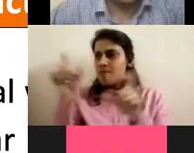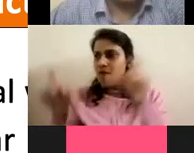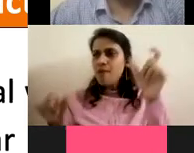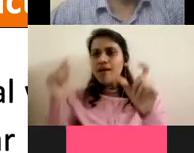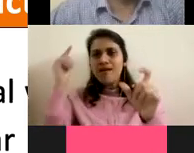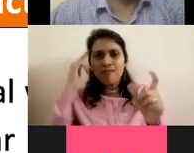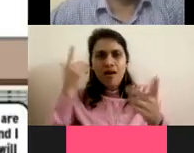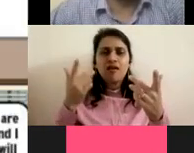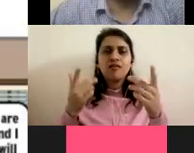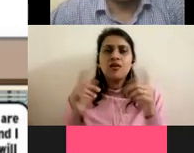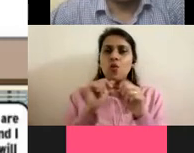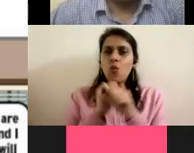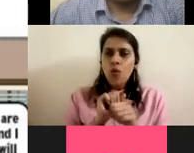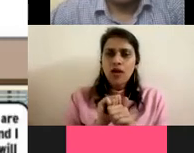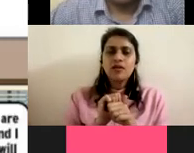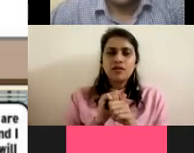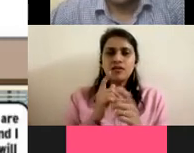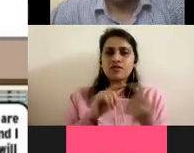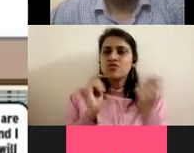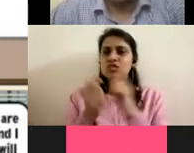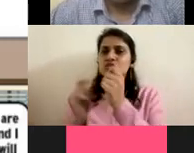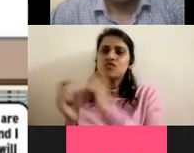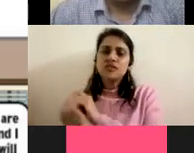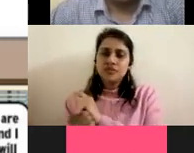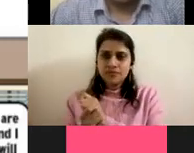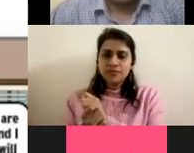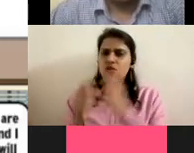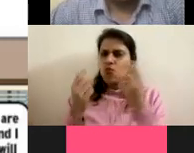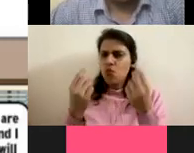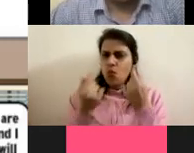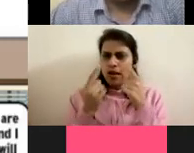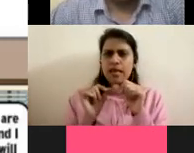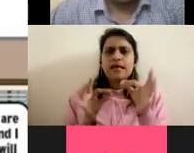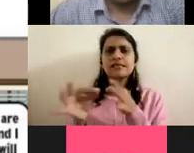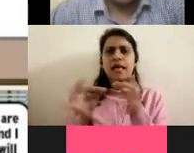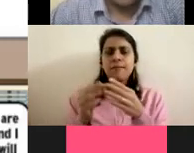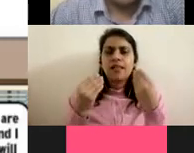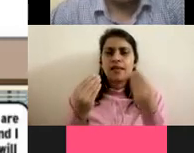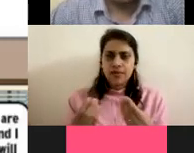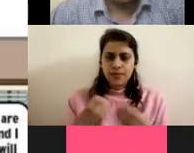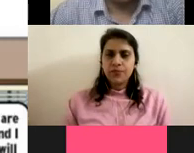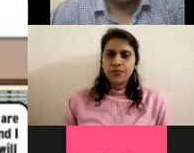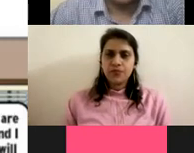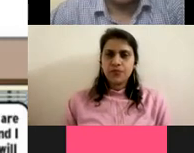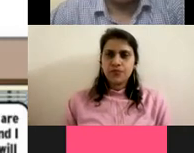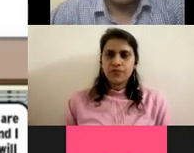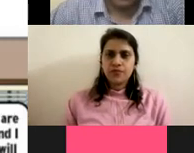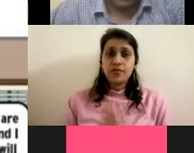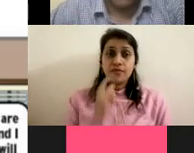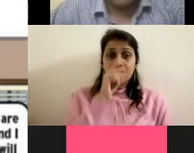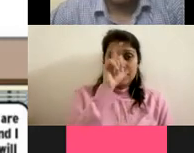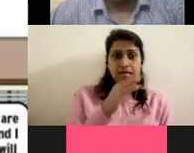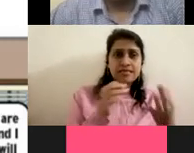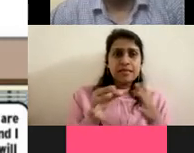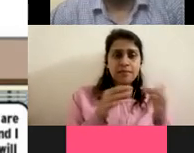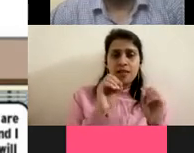surveys disclosure promote karna hai quick example yahan par ek Rajiv wheelchair user hai